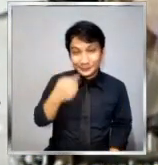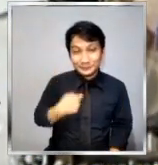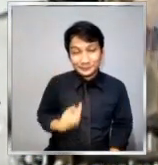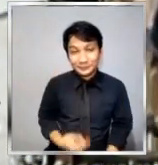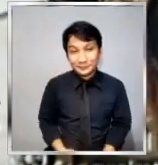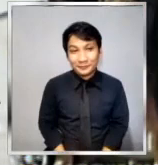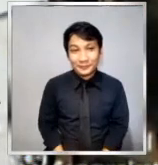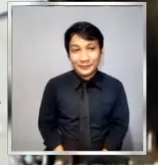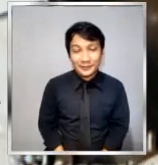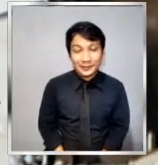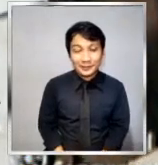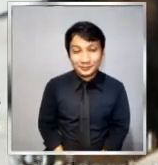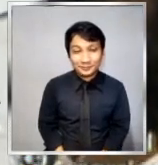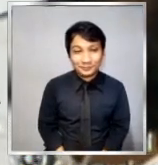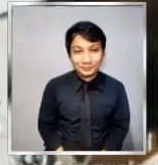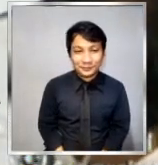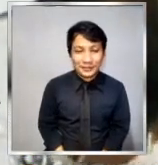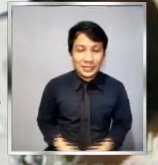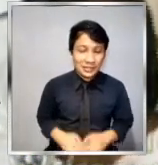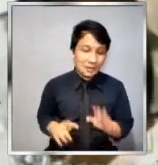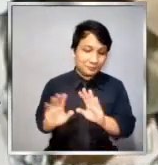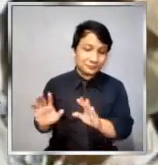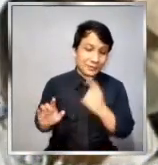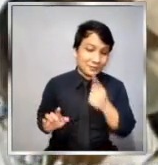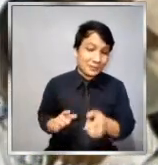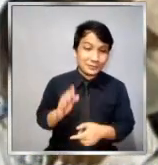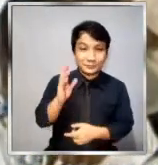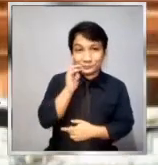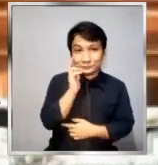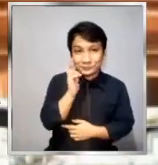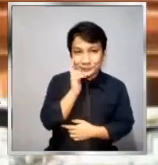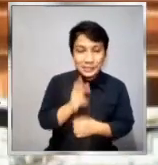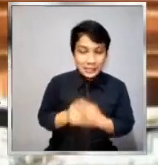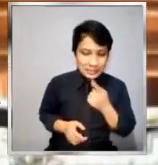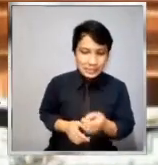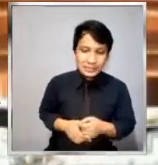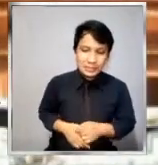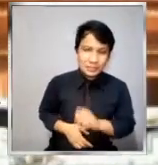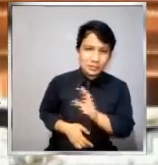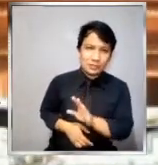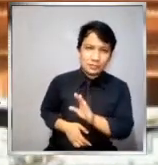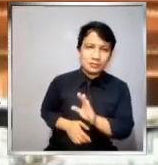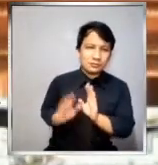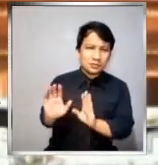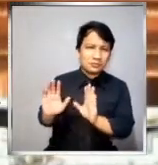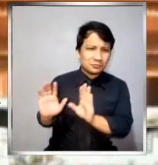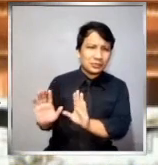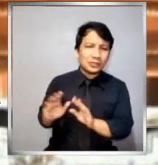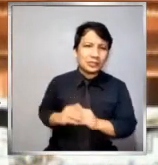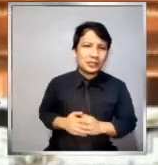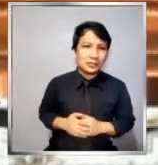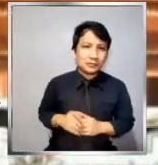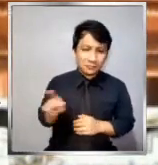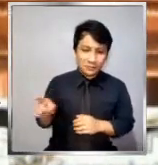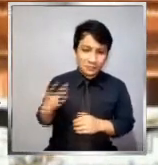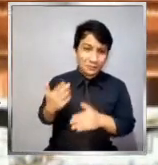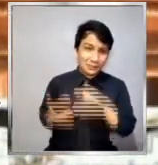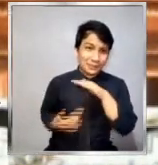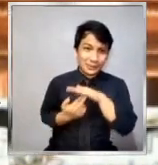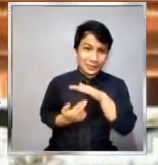What goes in my favor, actually, if someday pag-retire na ako, is